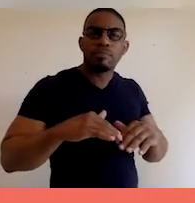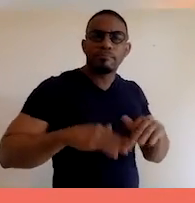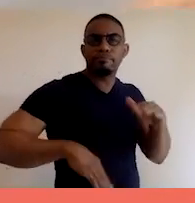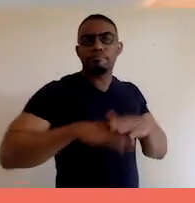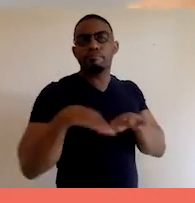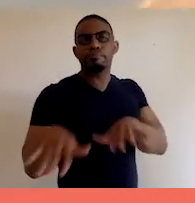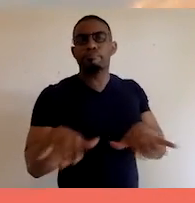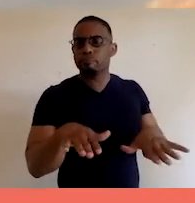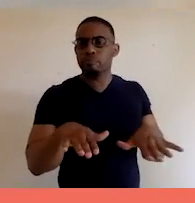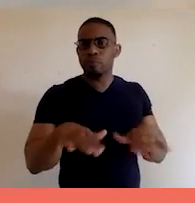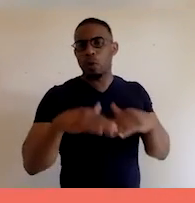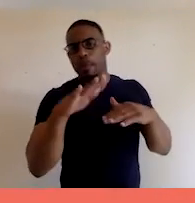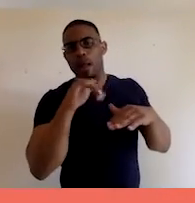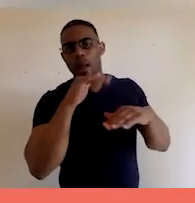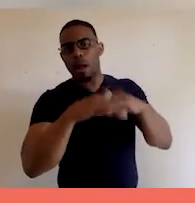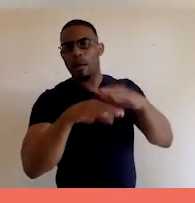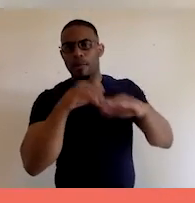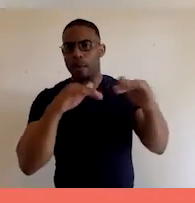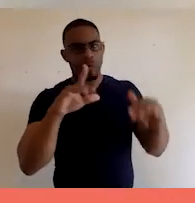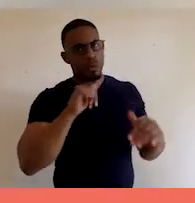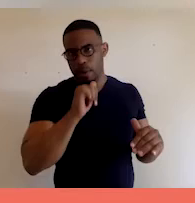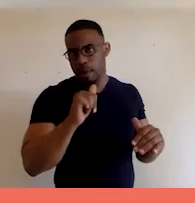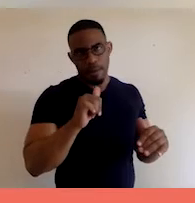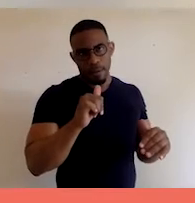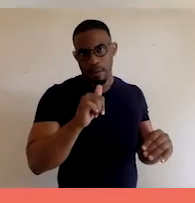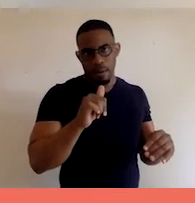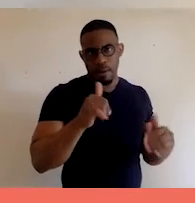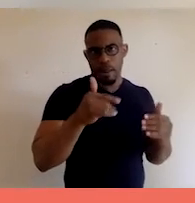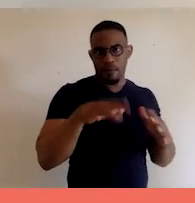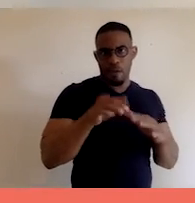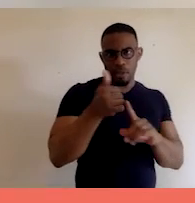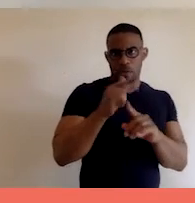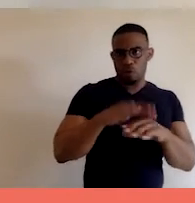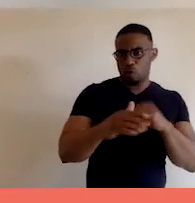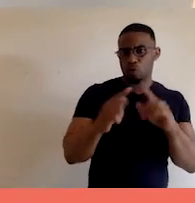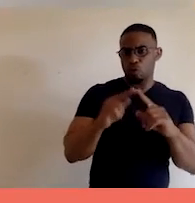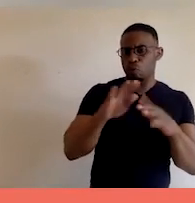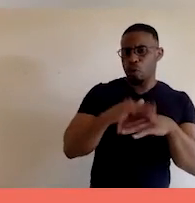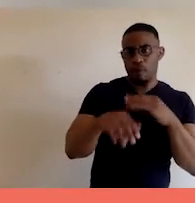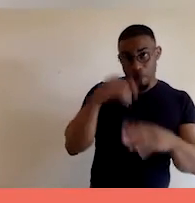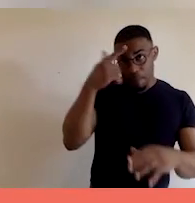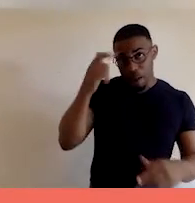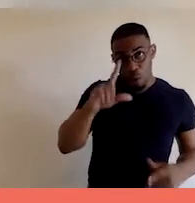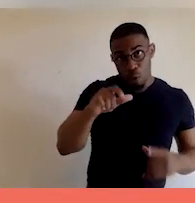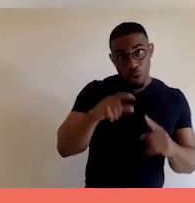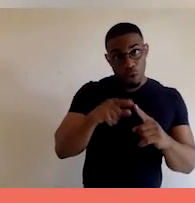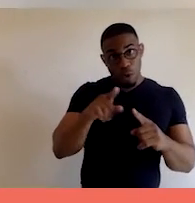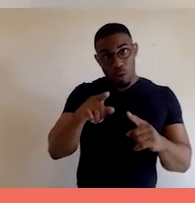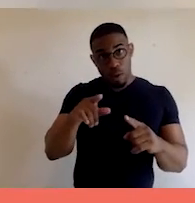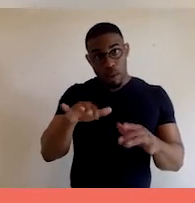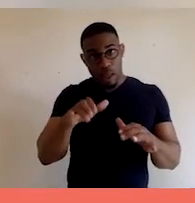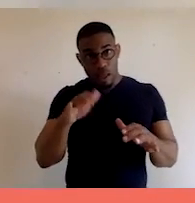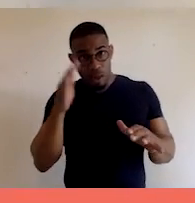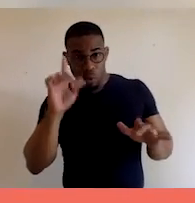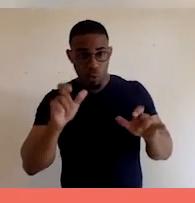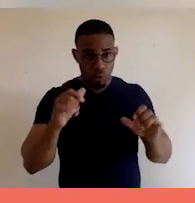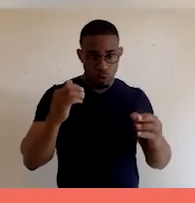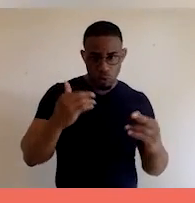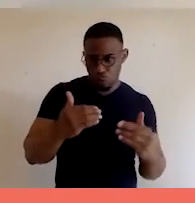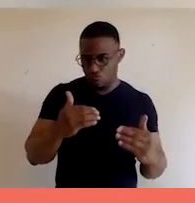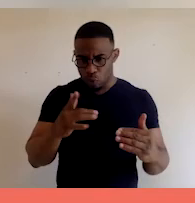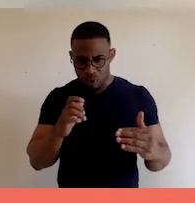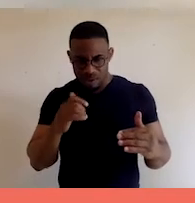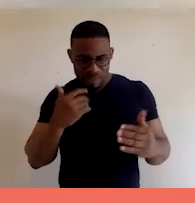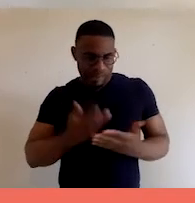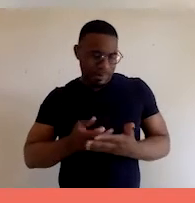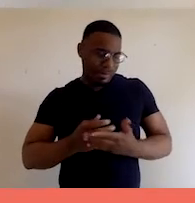past an uncomfortable level. Do not allow yourself to get too comfortable, because when you're, haven't you noticed in the morning you're so cozy, you don't want to get out